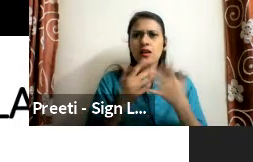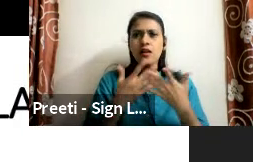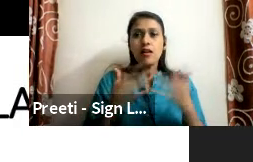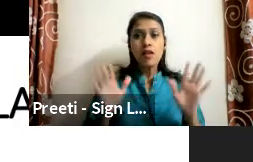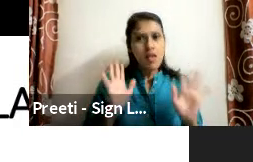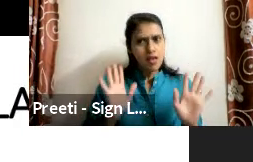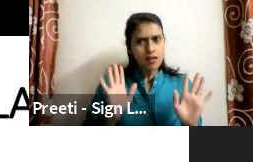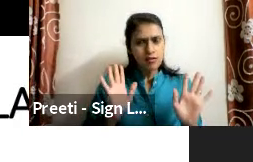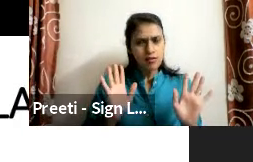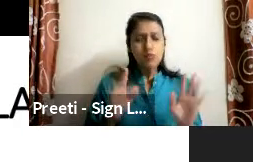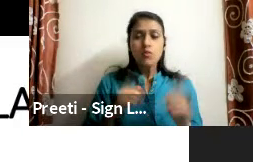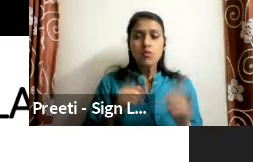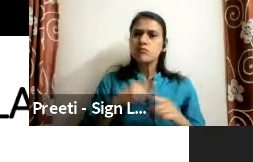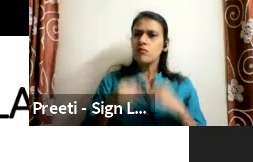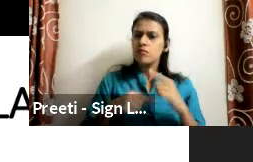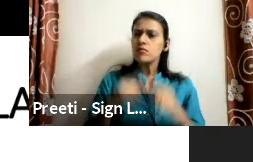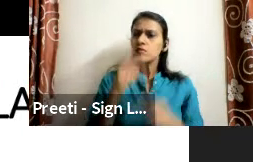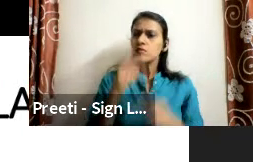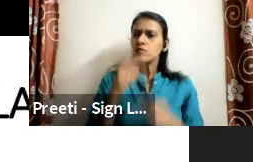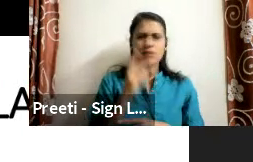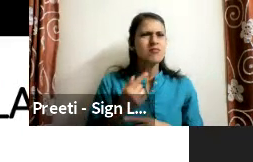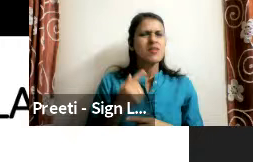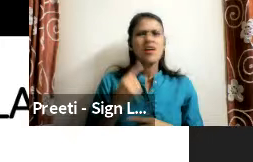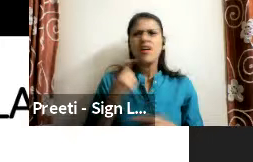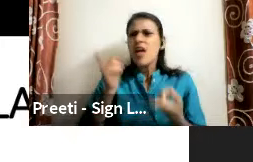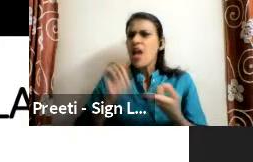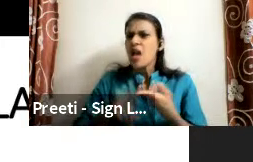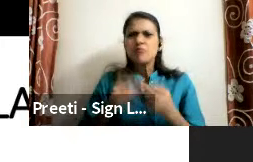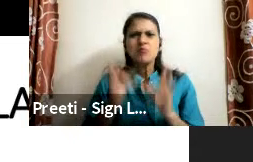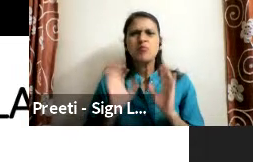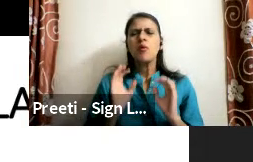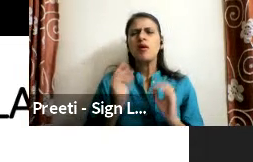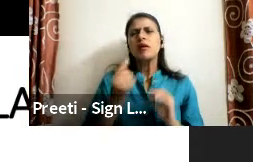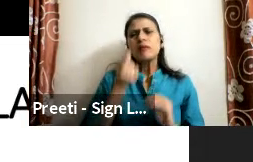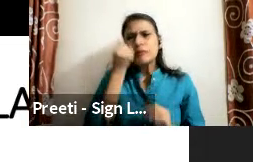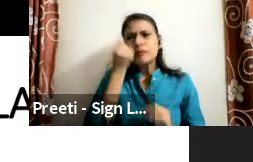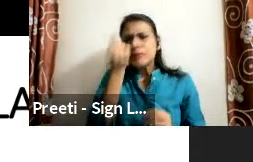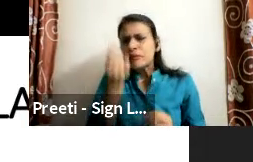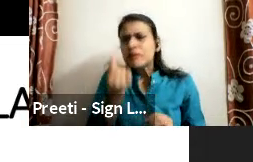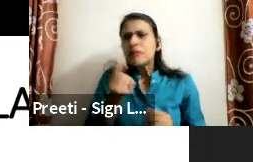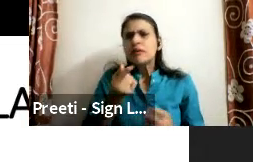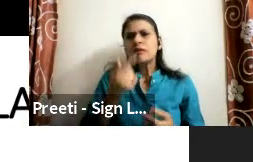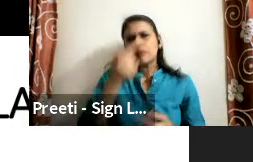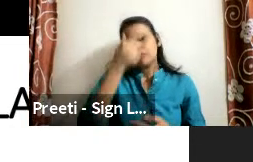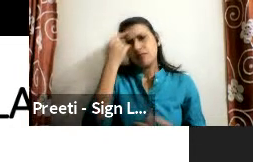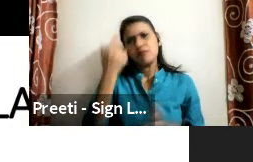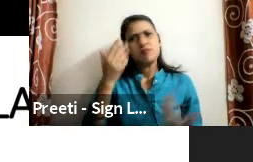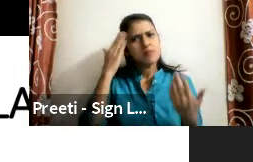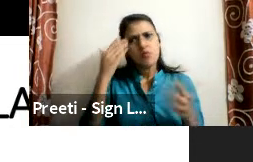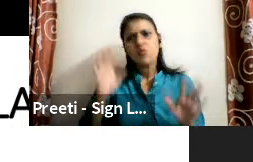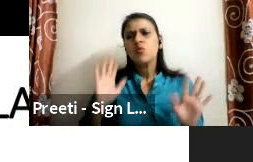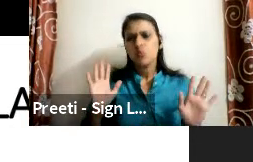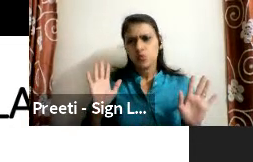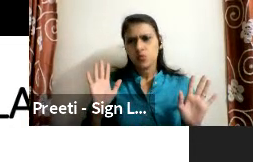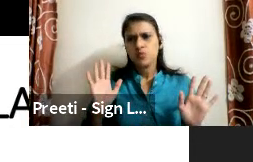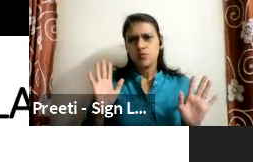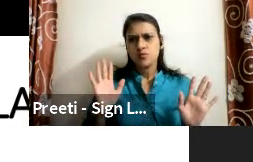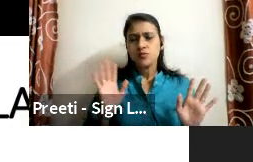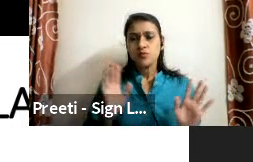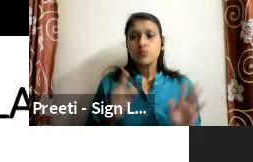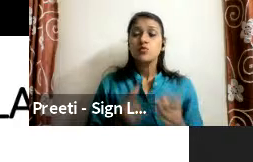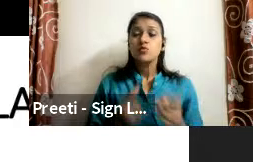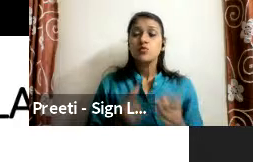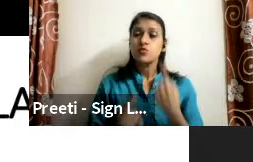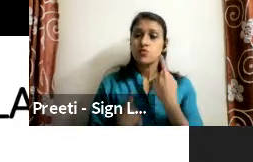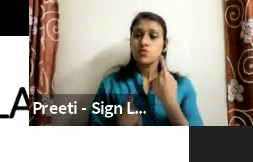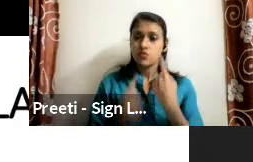Just watch out of these symptoms. Mostly it doesn't happen, but we should be mindful of it. Now, there are a number of